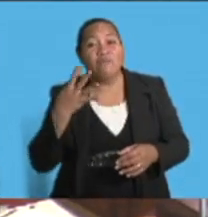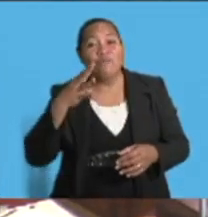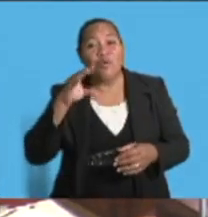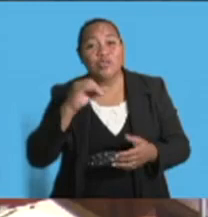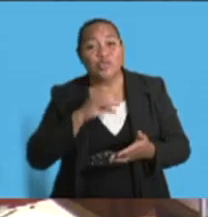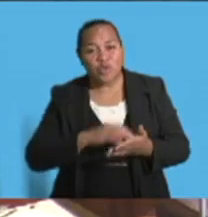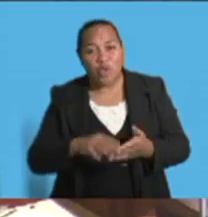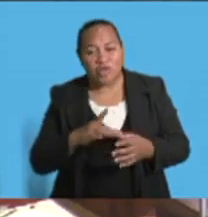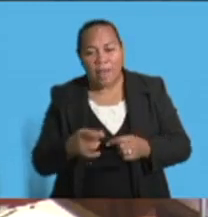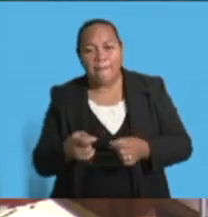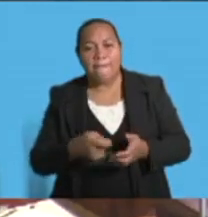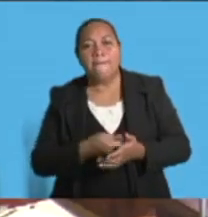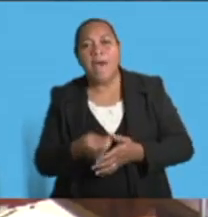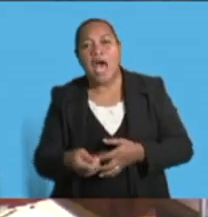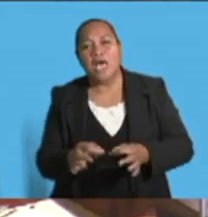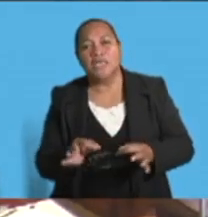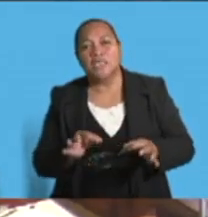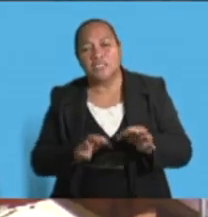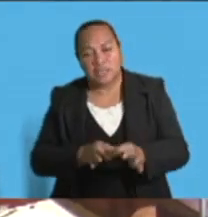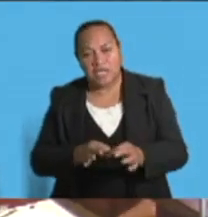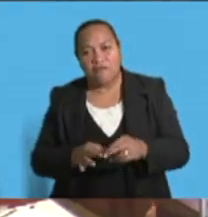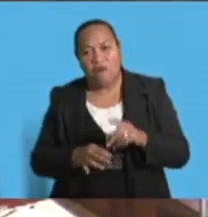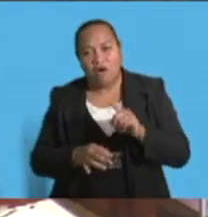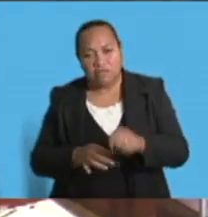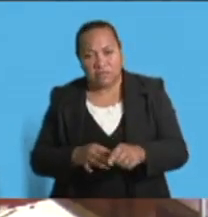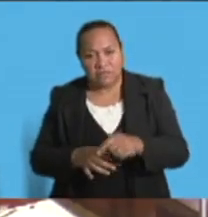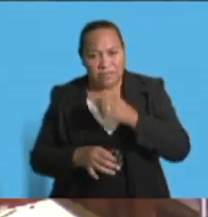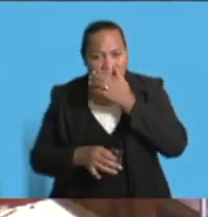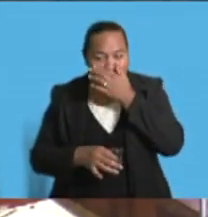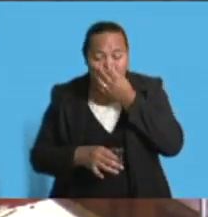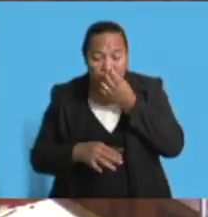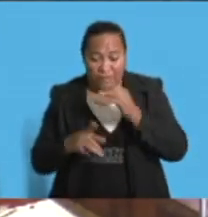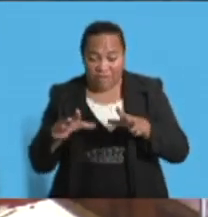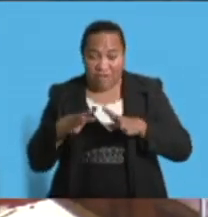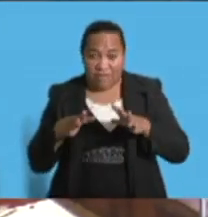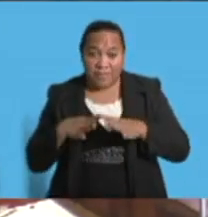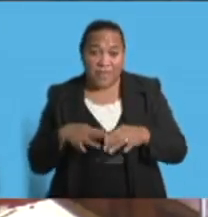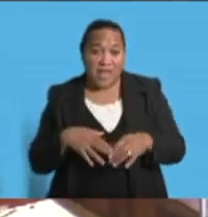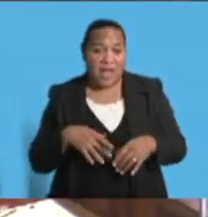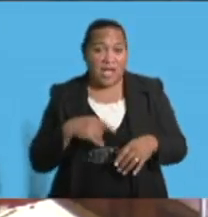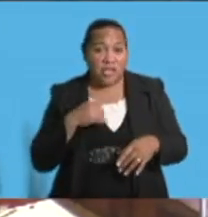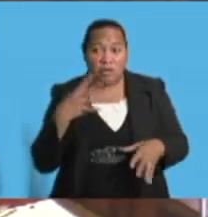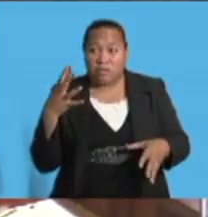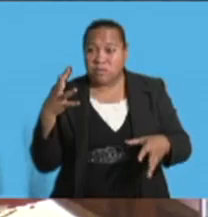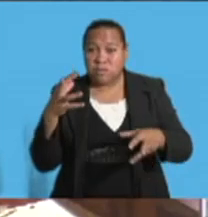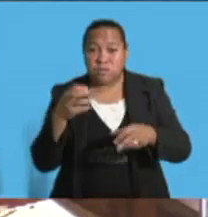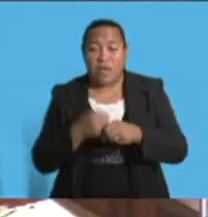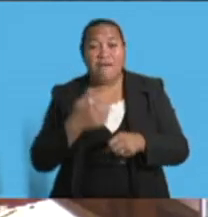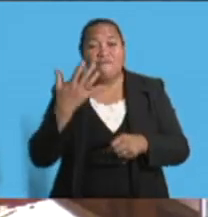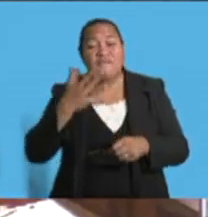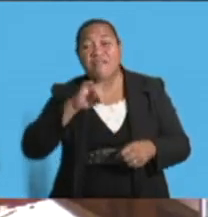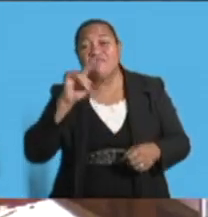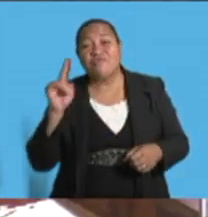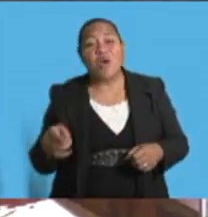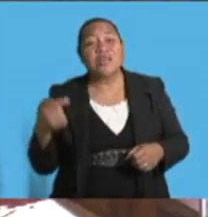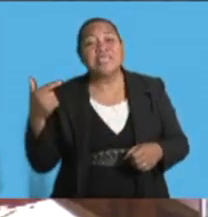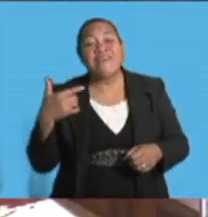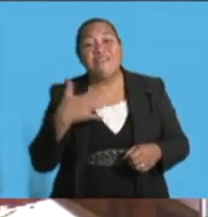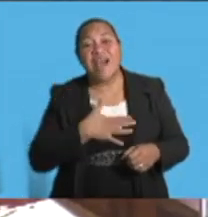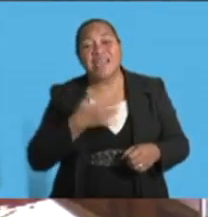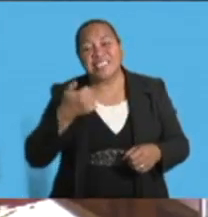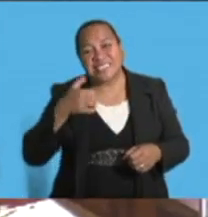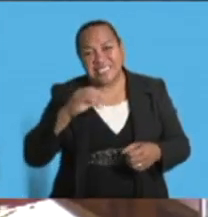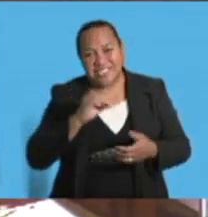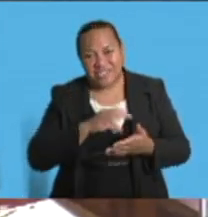$1,440 on his behalf. In 4 years of the scheme, the Fiji First government would pay a massive $5,760 in bus